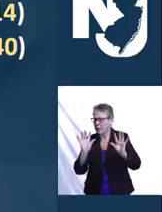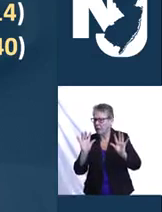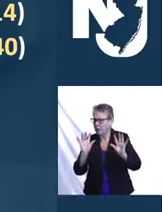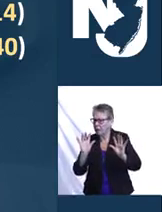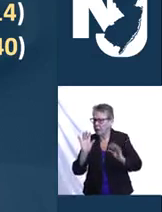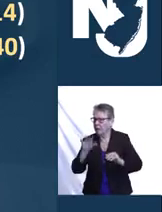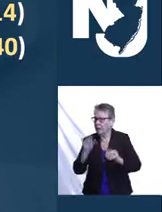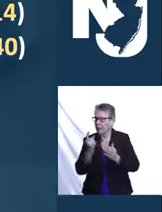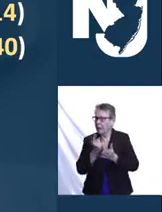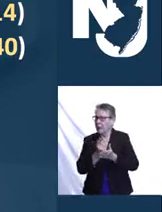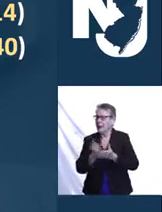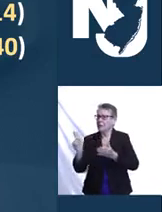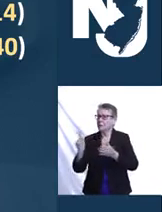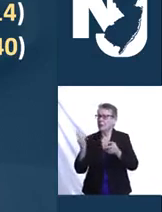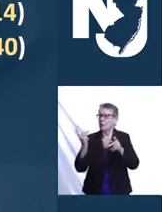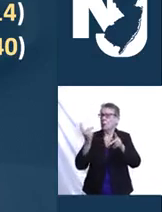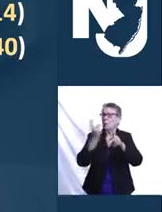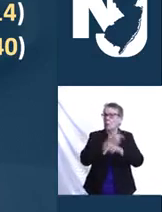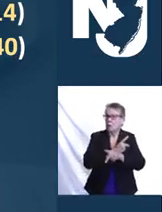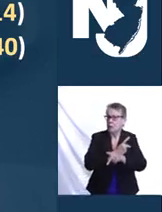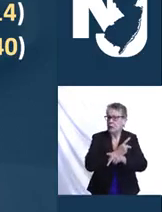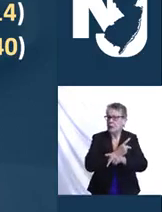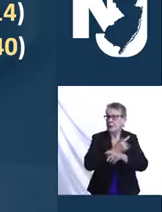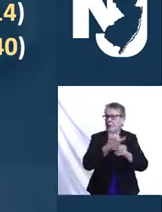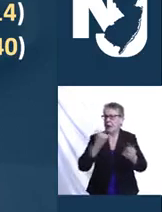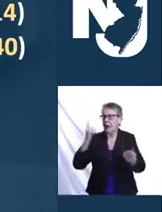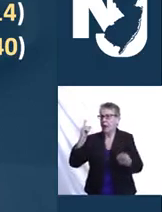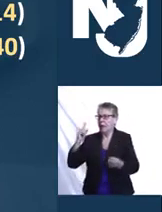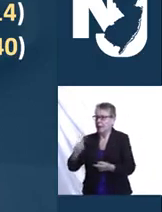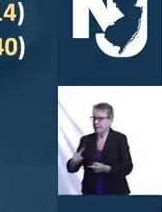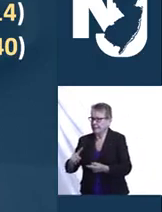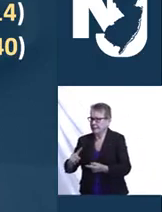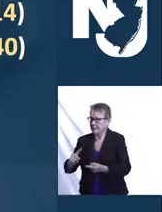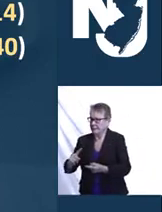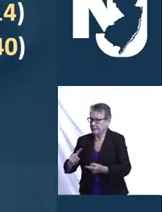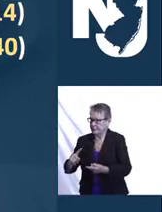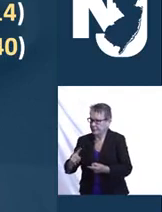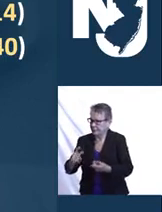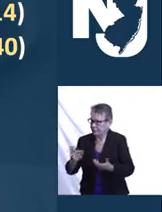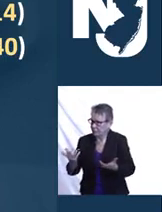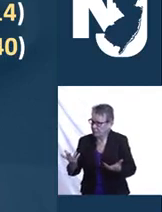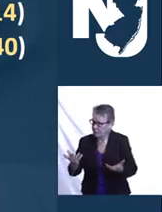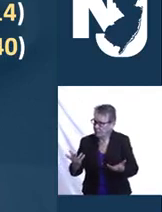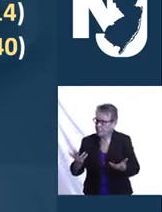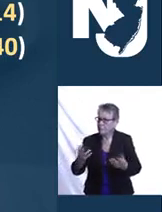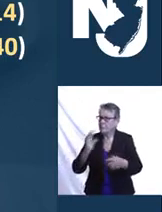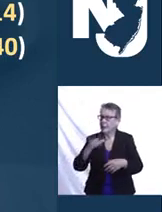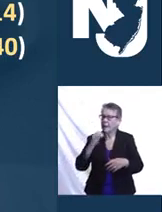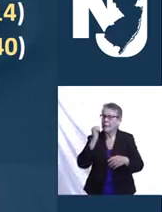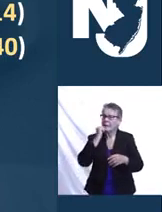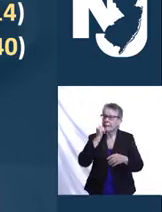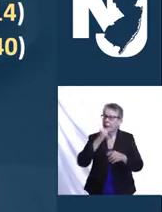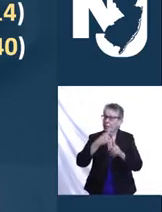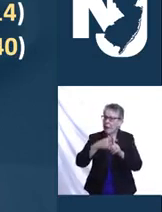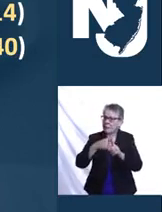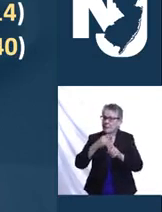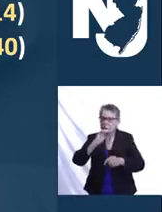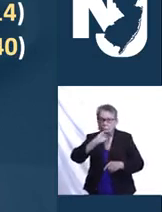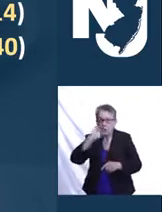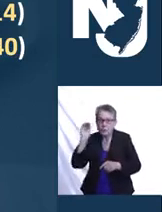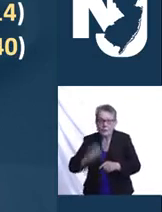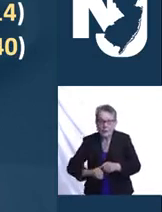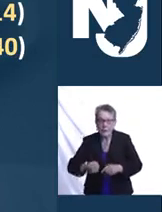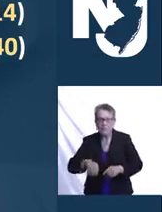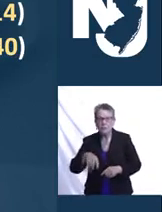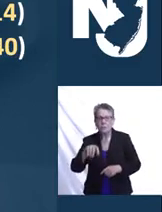I personally, Judy, tell me if you disagree with this, the positivity rate, which has been running weekdays 4 or 5%, spiked up, but this is